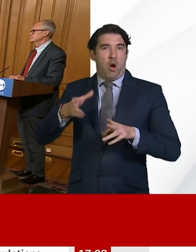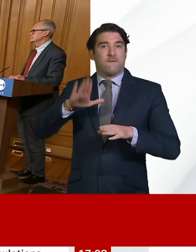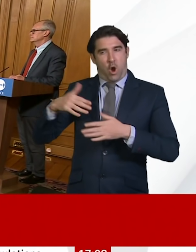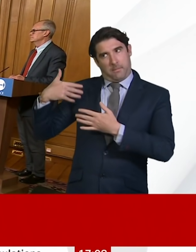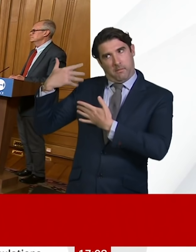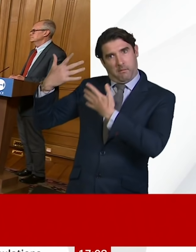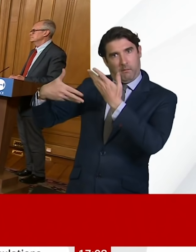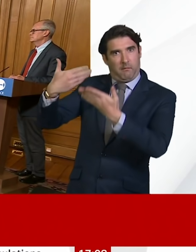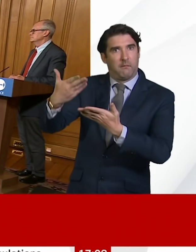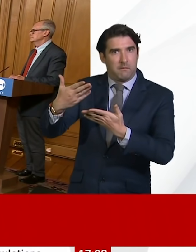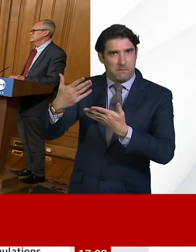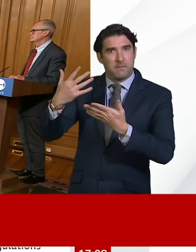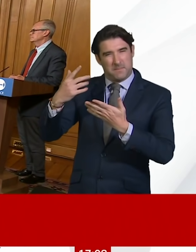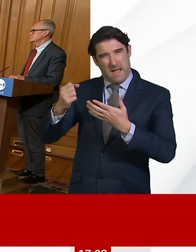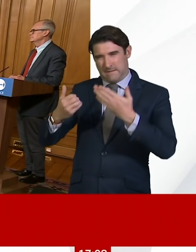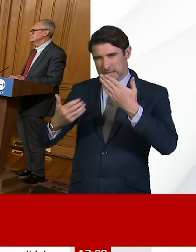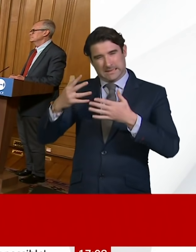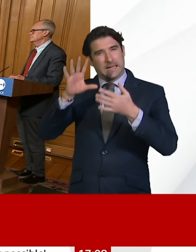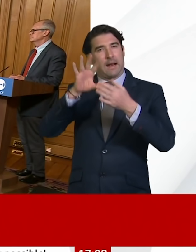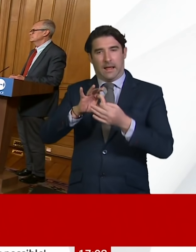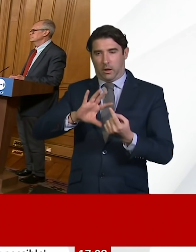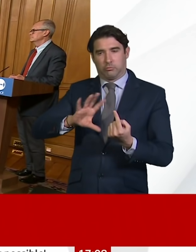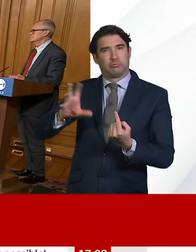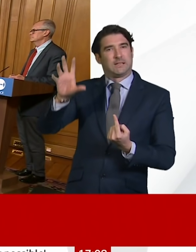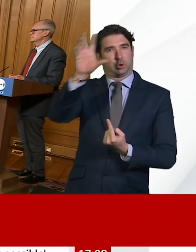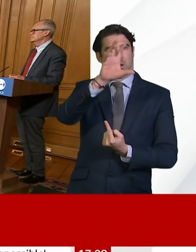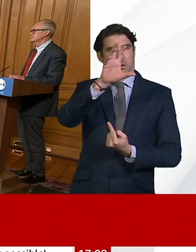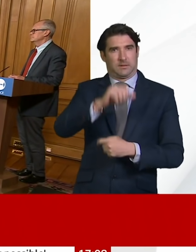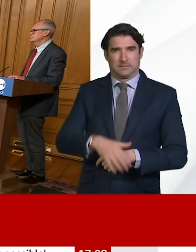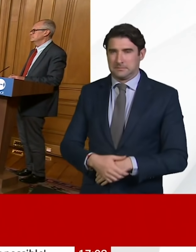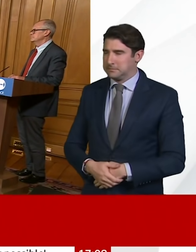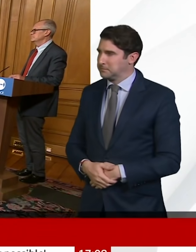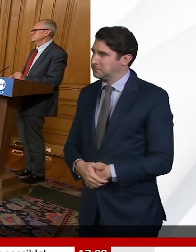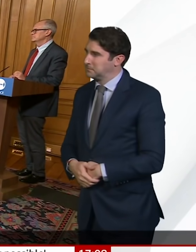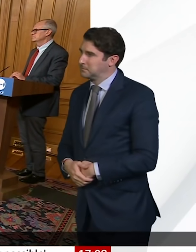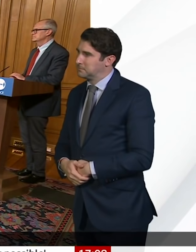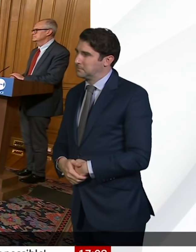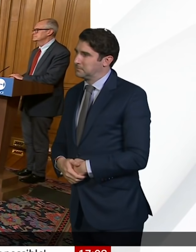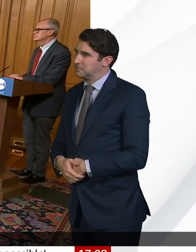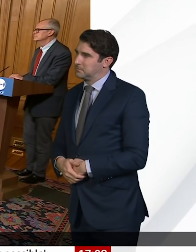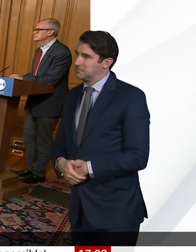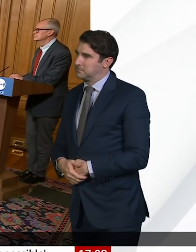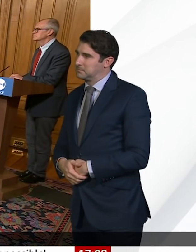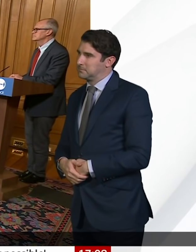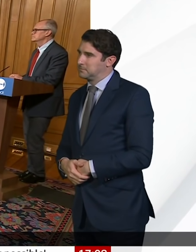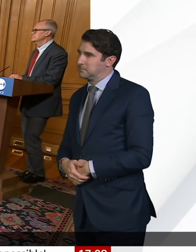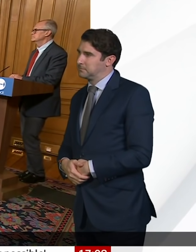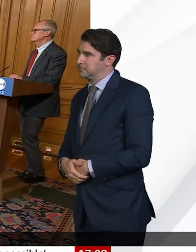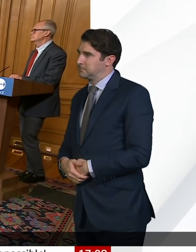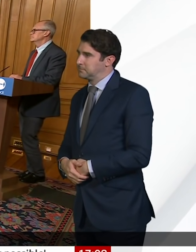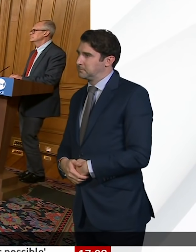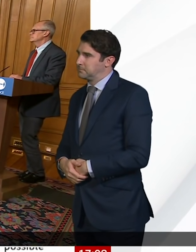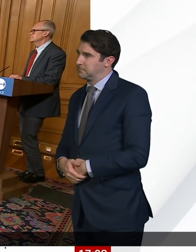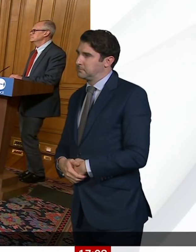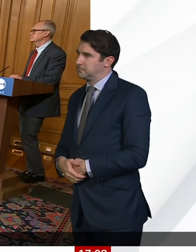down by region. Next slide, please. The pattern we are seeing in the current upswing in